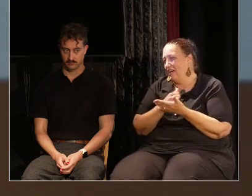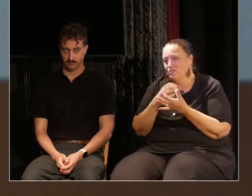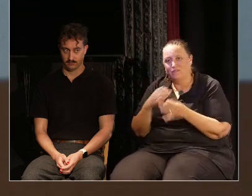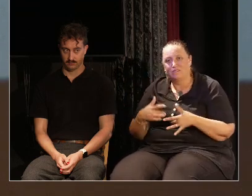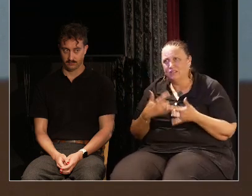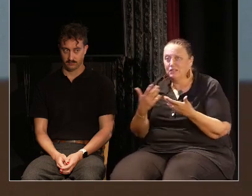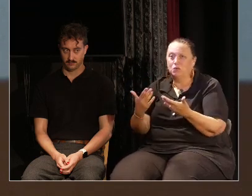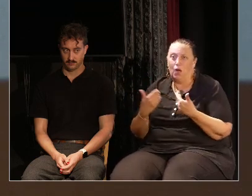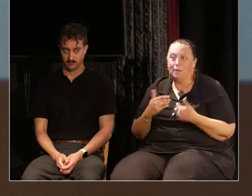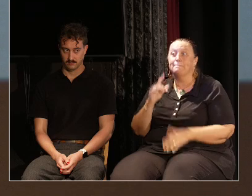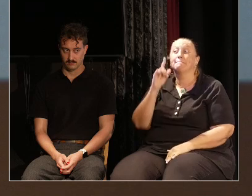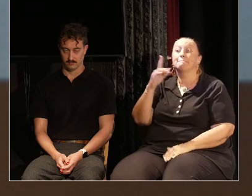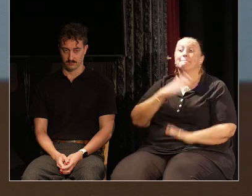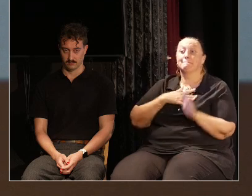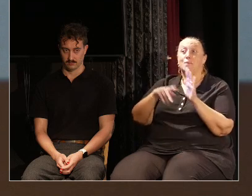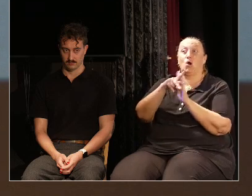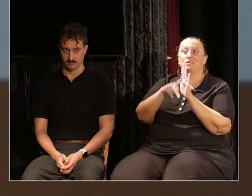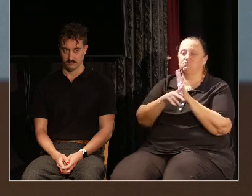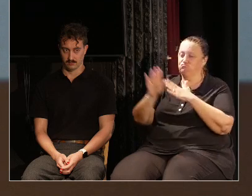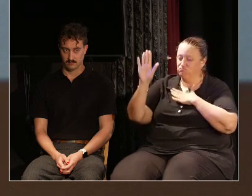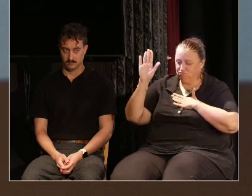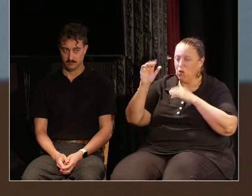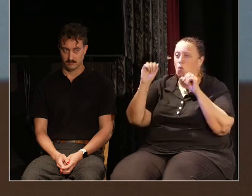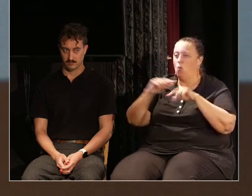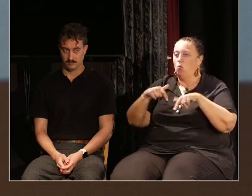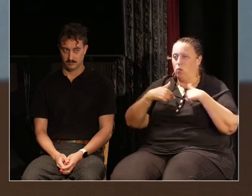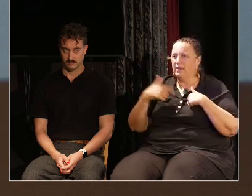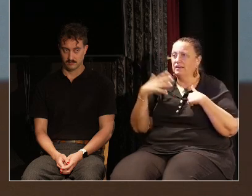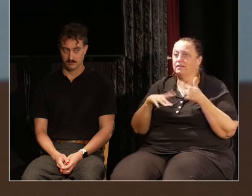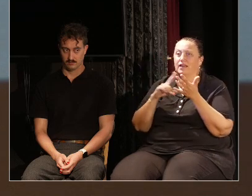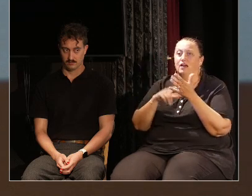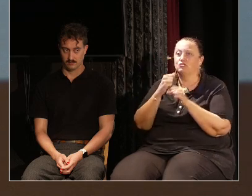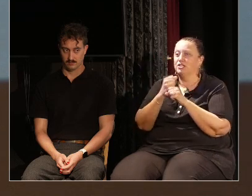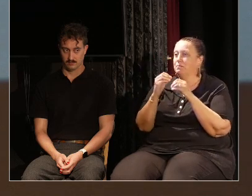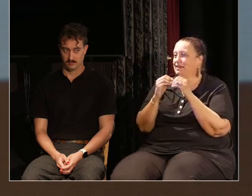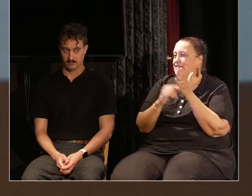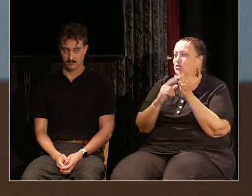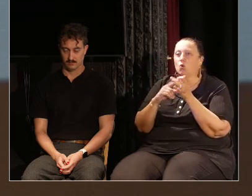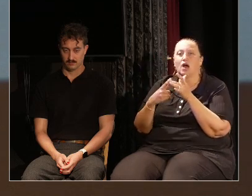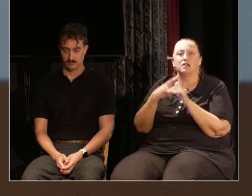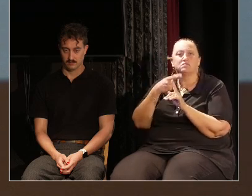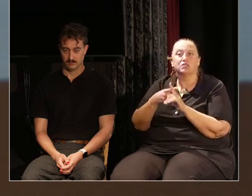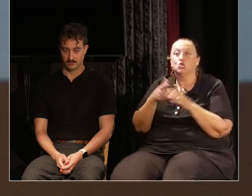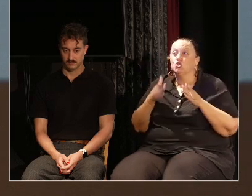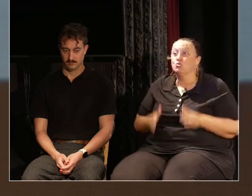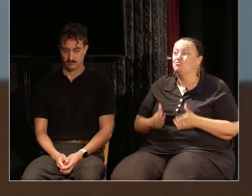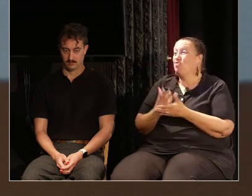from a policy standpoint, I think 100% we need an LGBTIQA+ human rights commissioner. This is a field that even the Sex Discrimination Commissioner